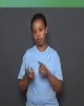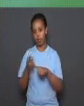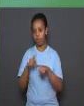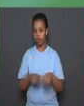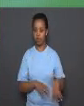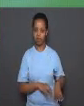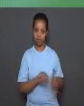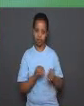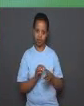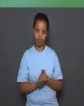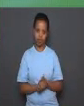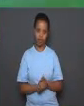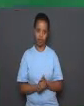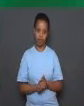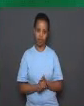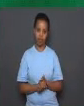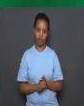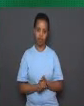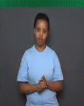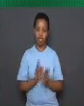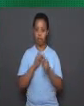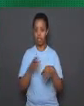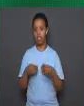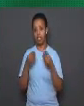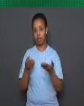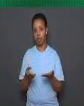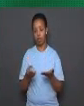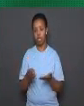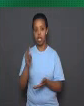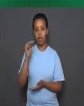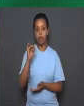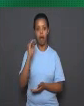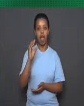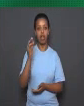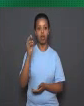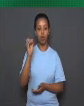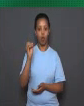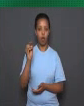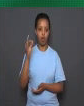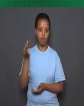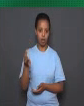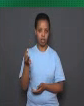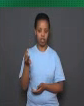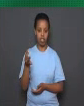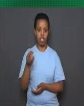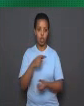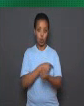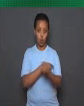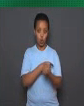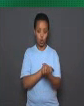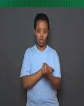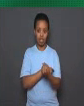Welcome back, students. If you said that the microfilament allows muscle